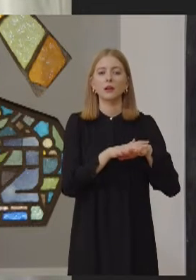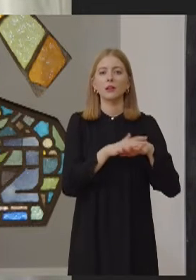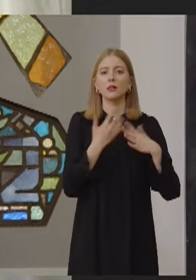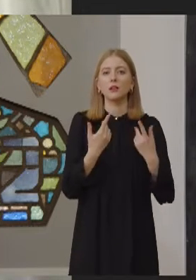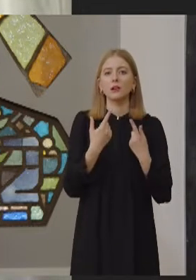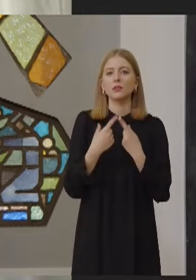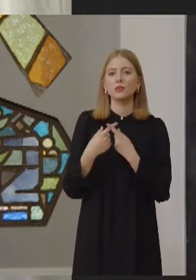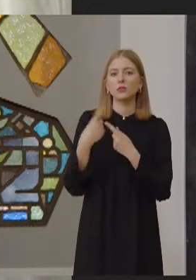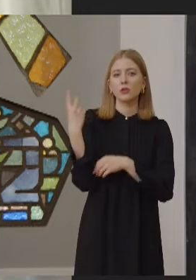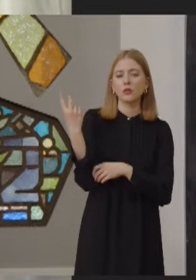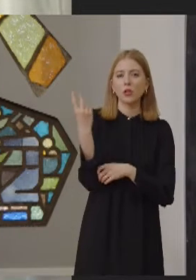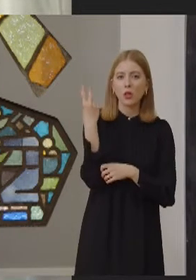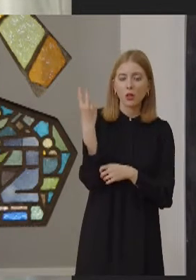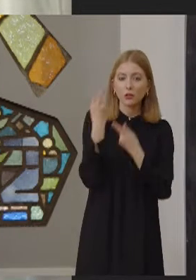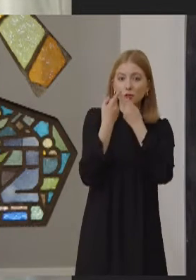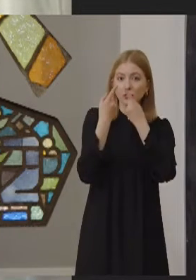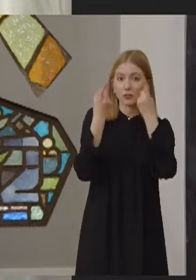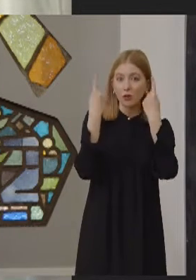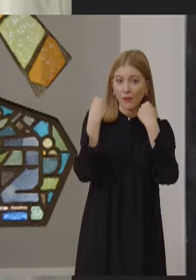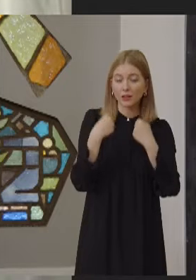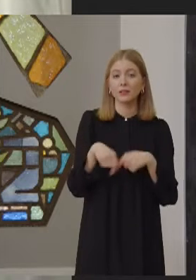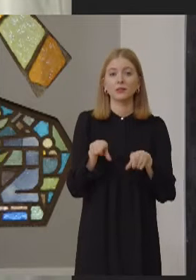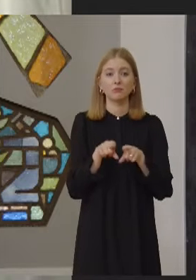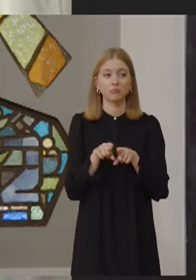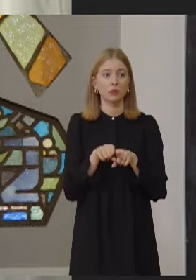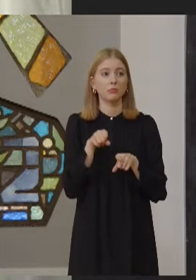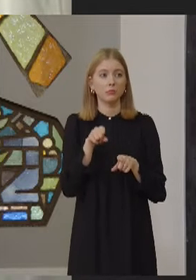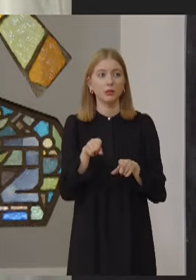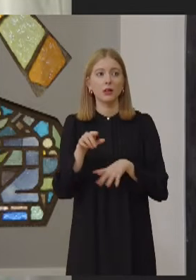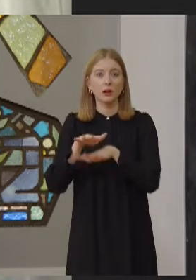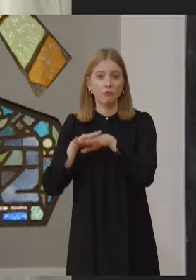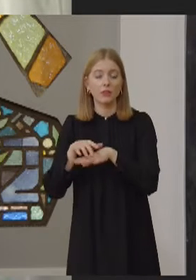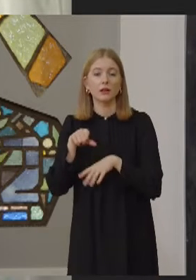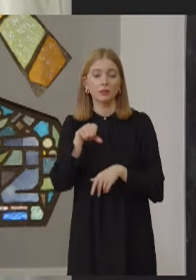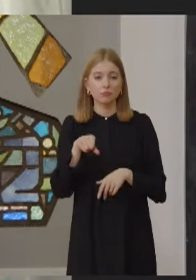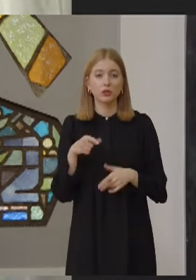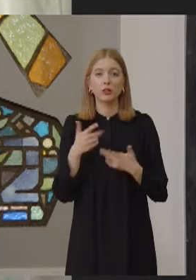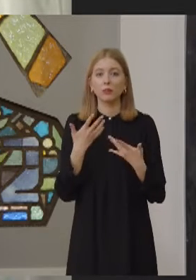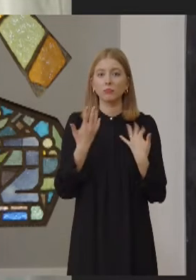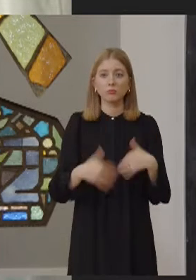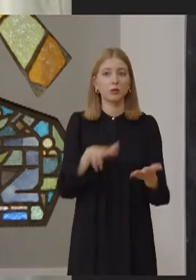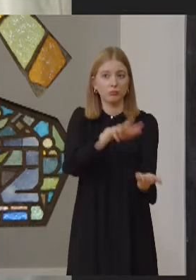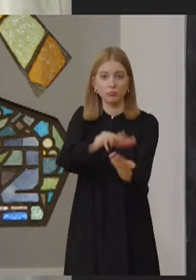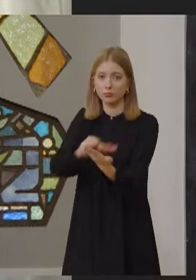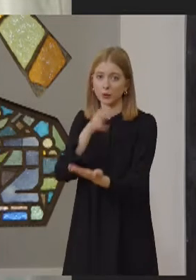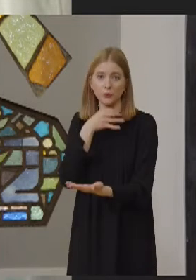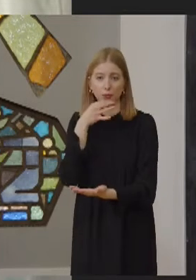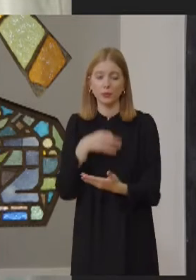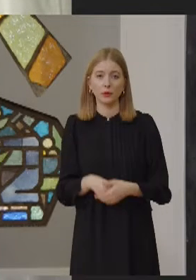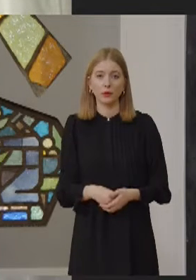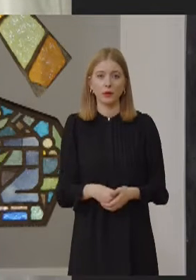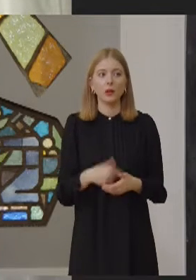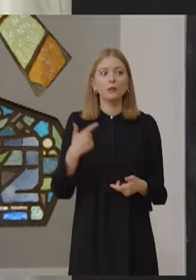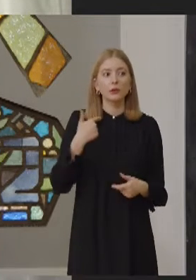Hungary, the Slovak Republic, Latvia have not ratified it. I think that the Lithuanian society